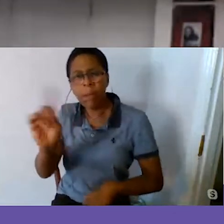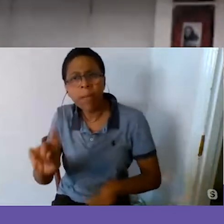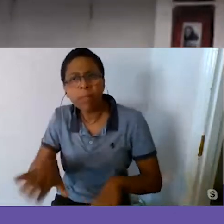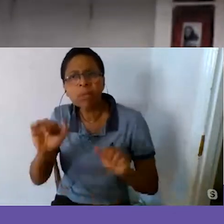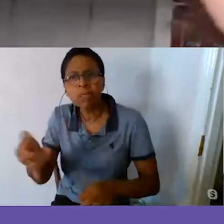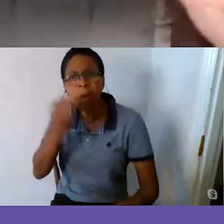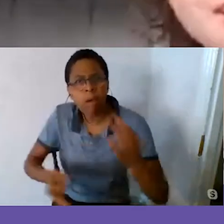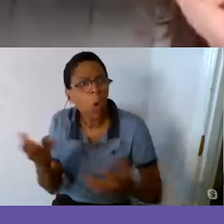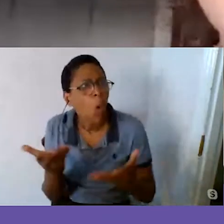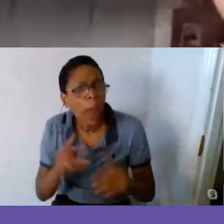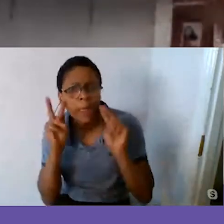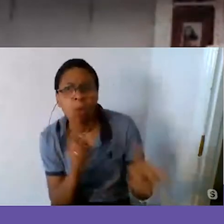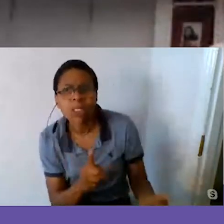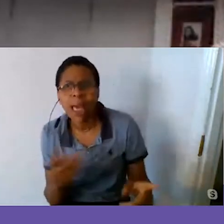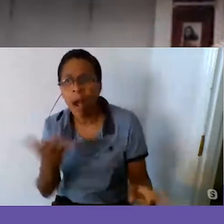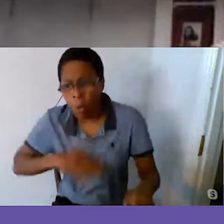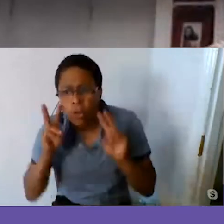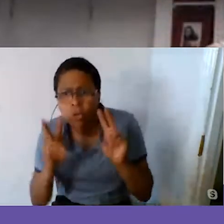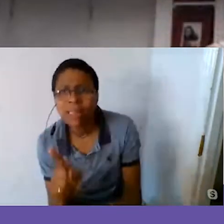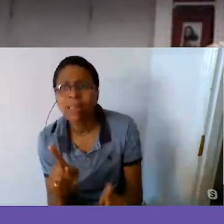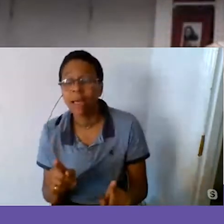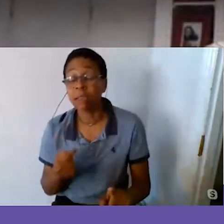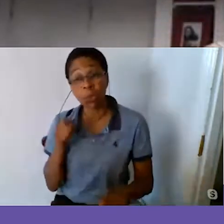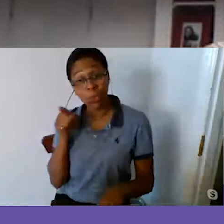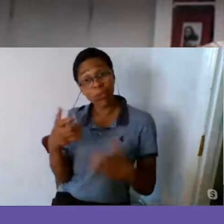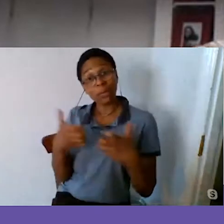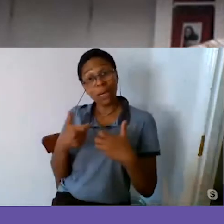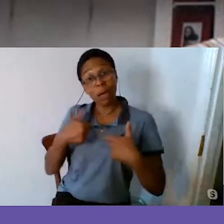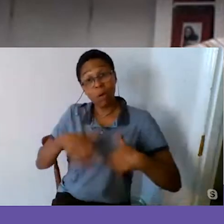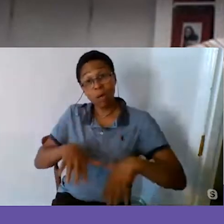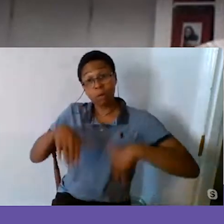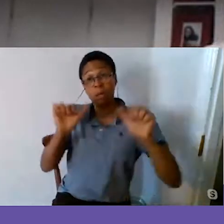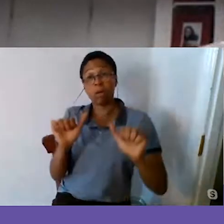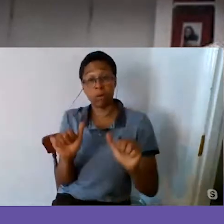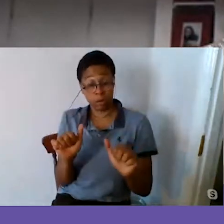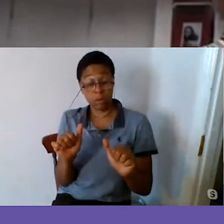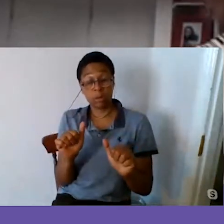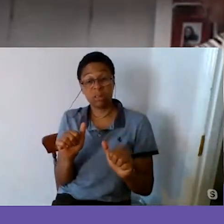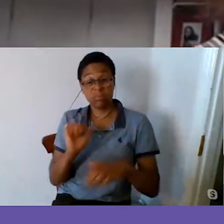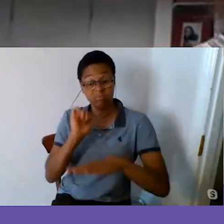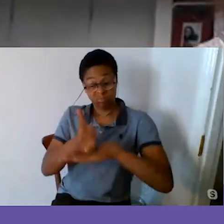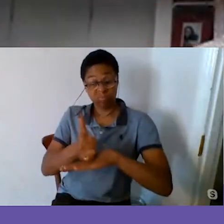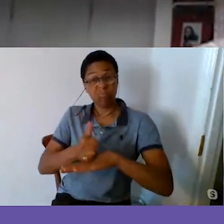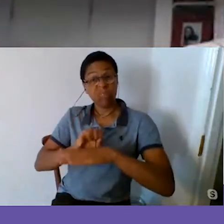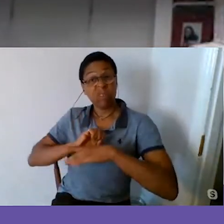can we see this? Where can we watch this? So that's how I started doing screenings in real